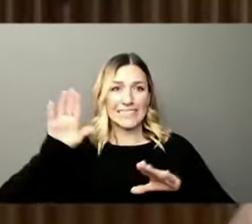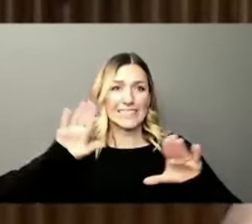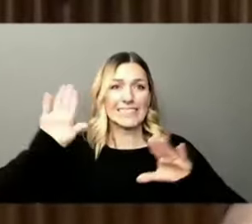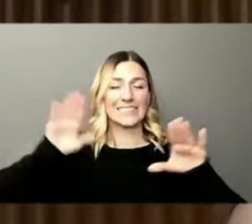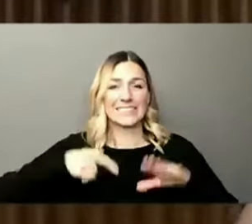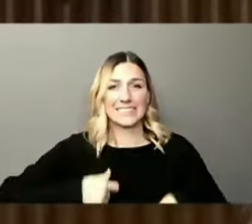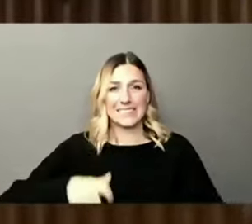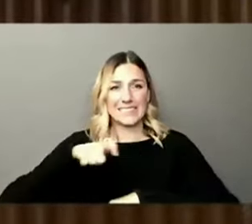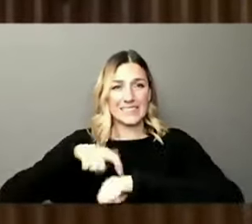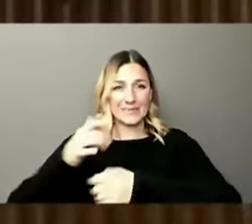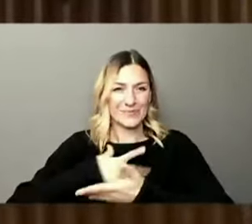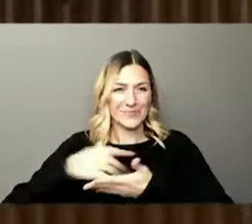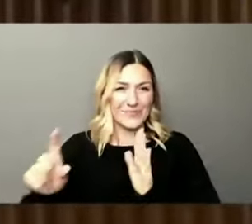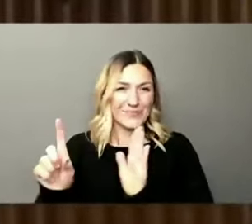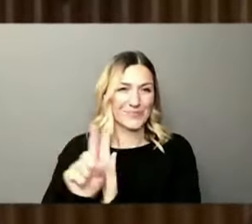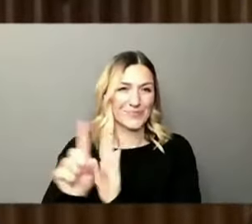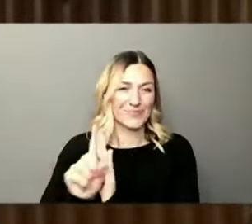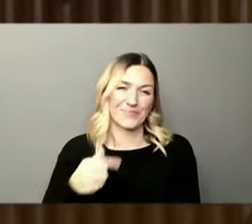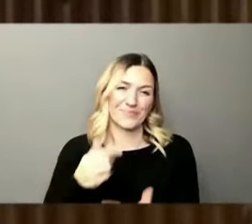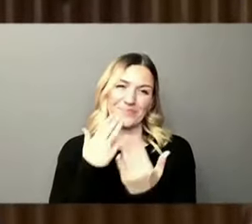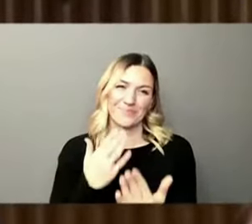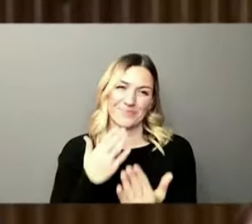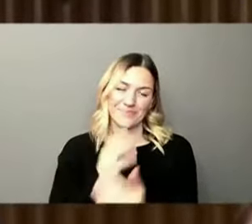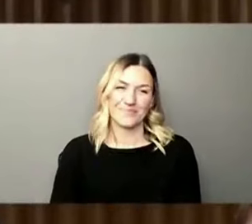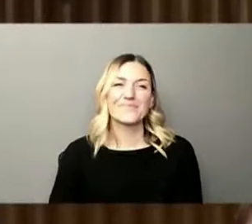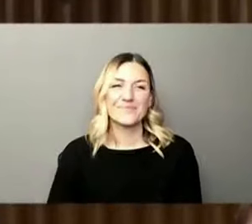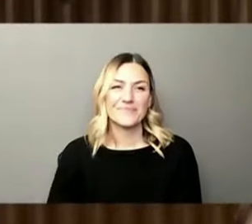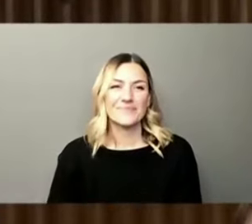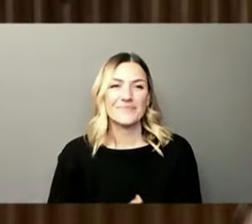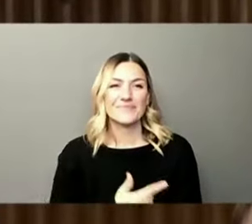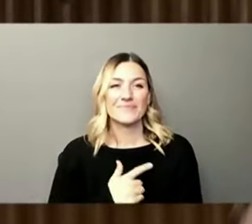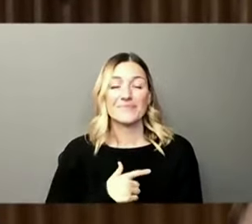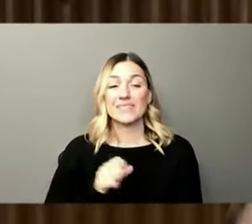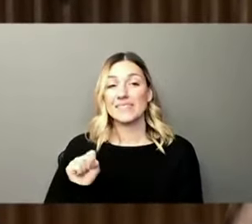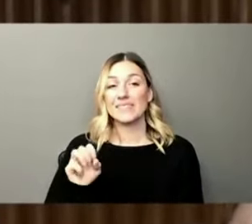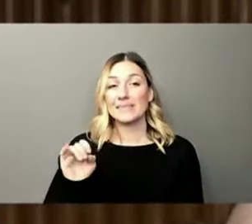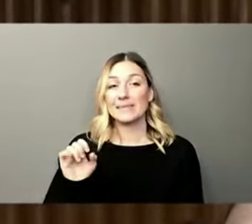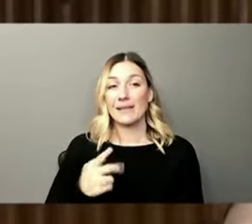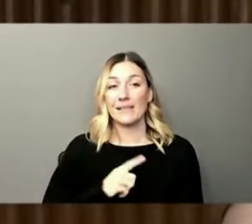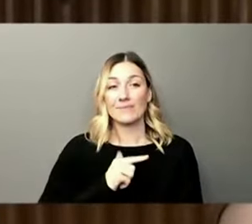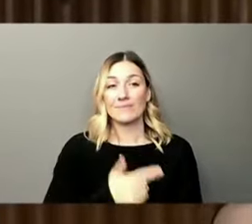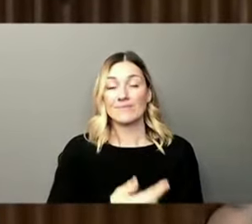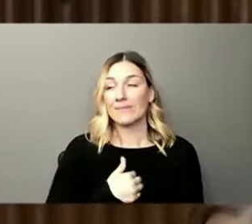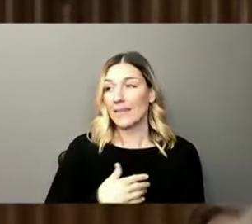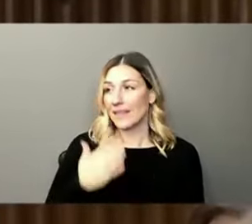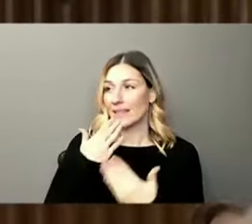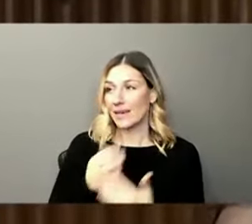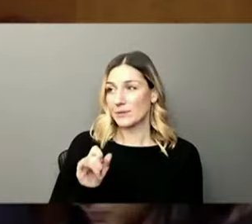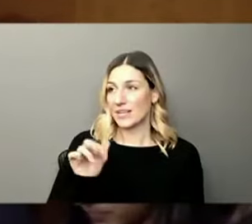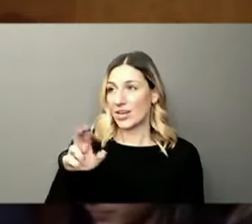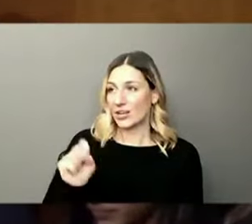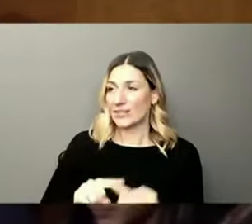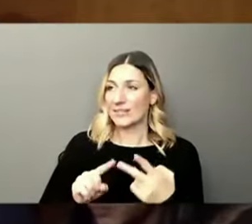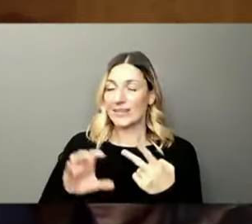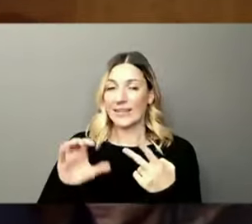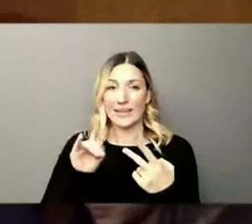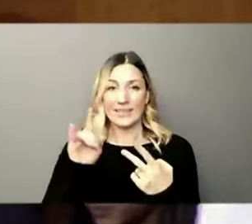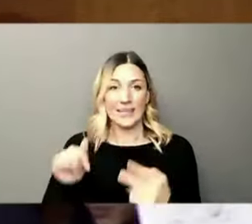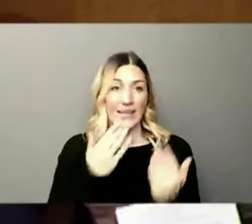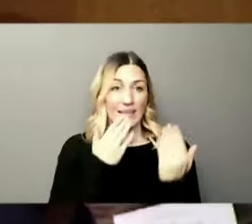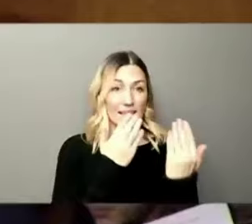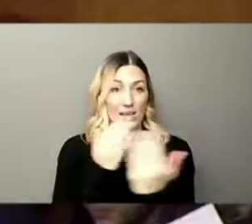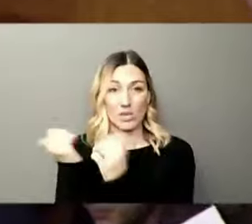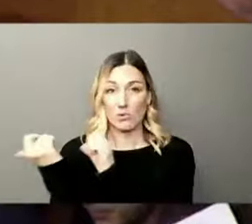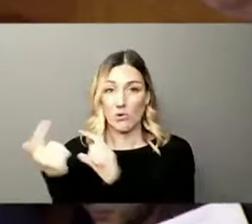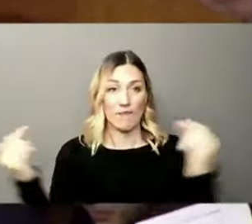you. Thank you, John. Senator Smith. Thank you, Chair Sanders and Ranking Member Cassidy, and thanks to all of you so much for being here.